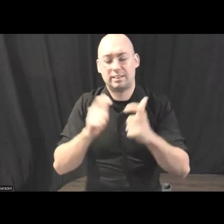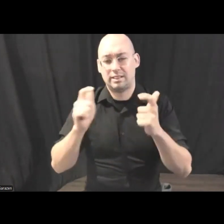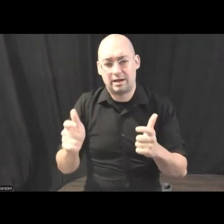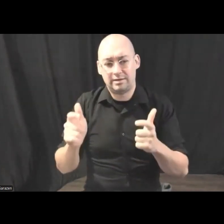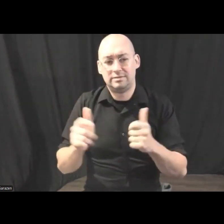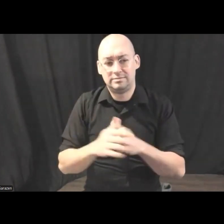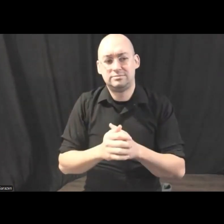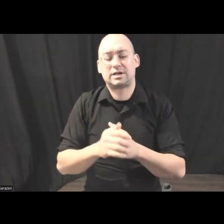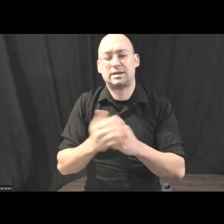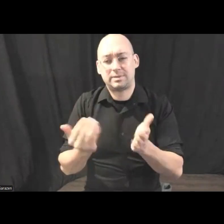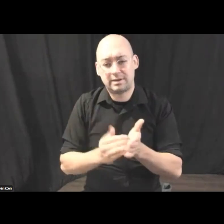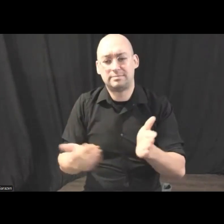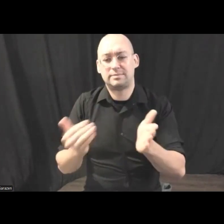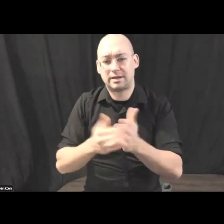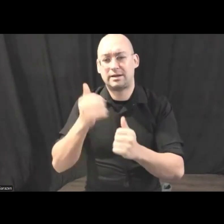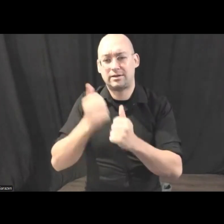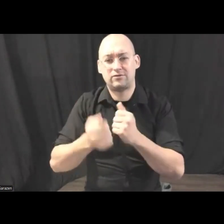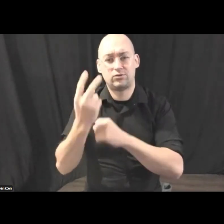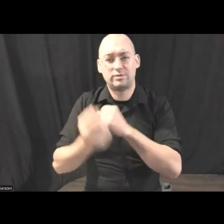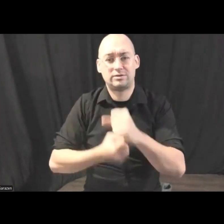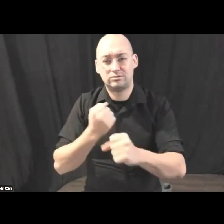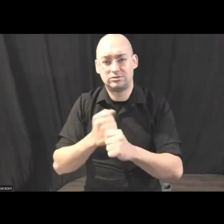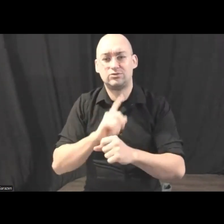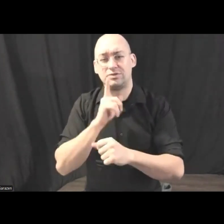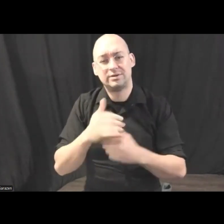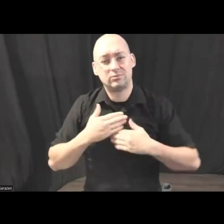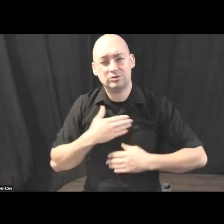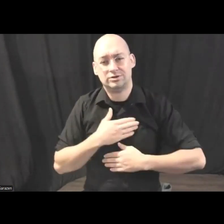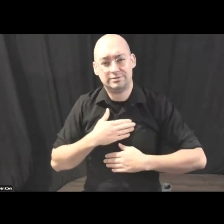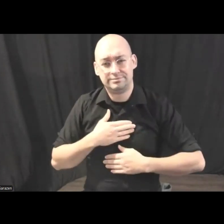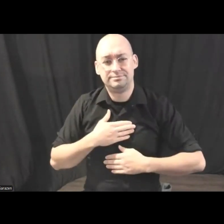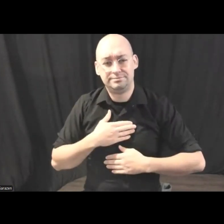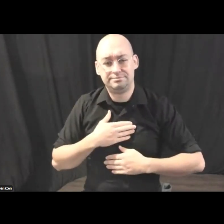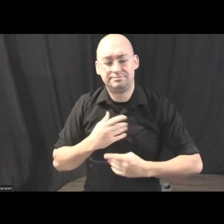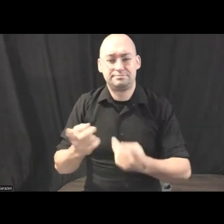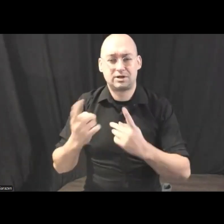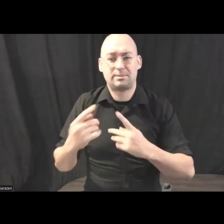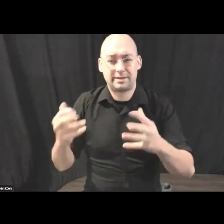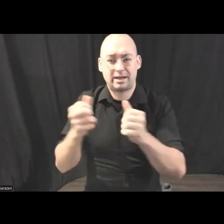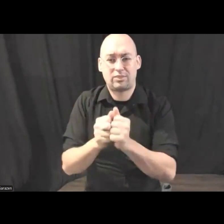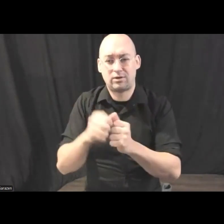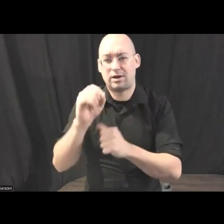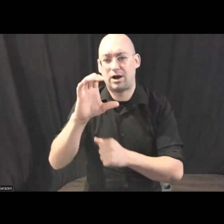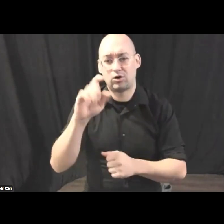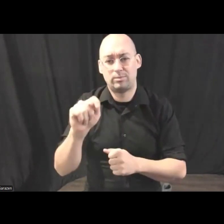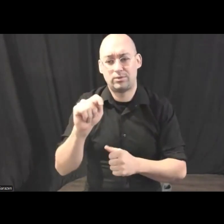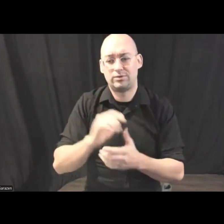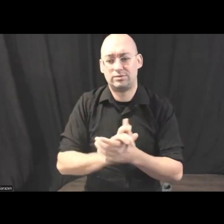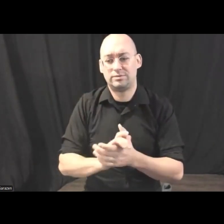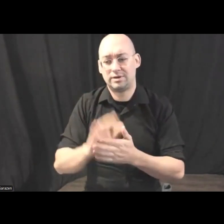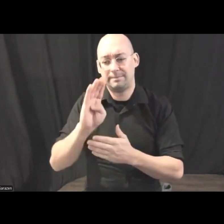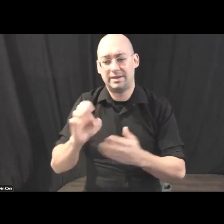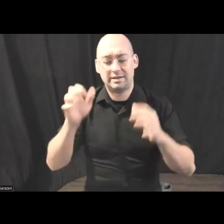redoubling every 2 years. So I'm so grateful that we could come together in October, that we can be together